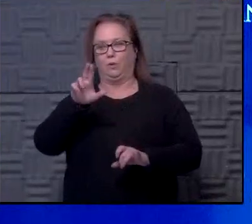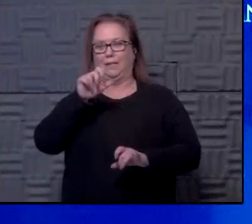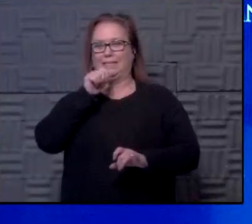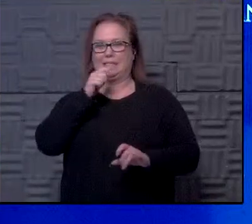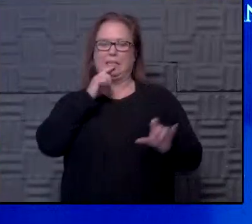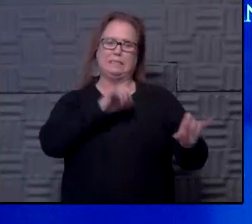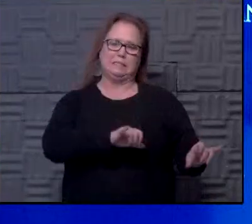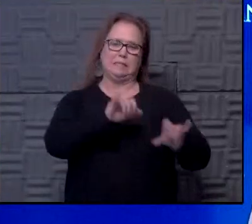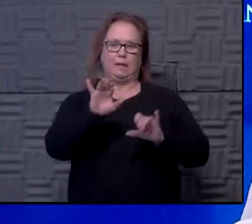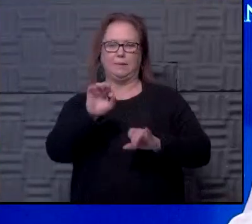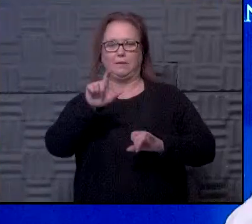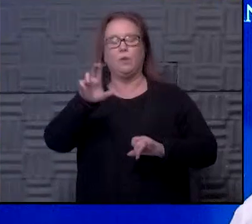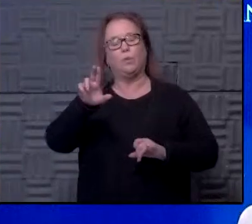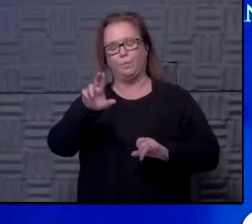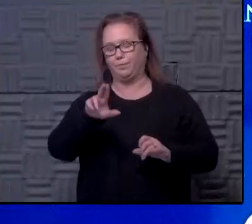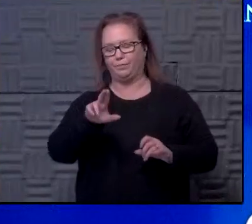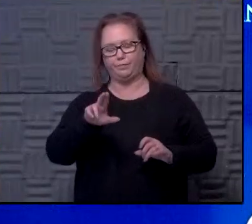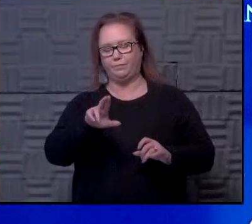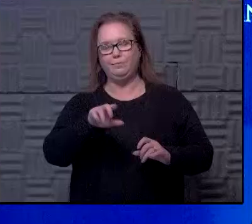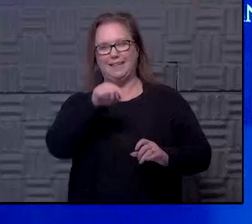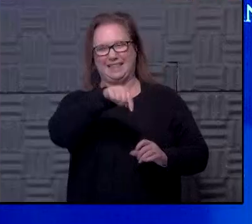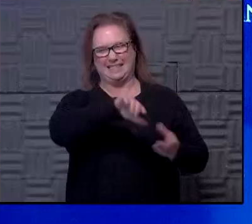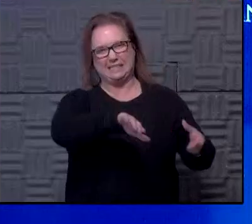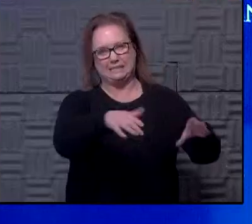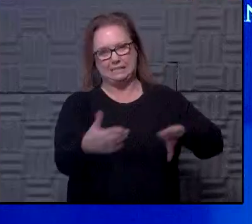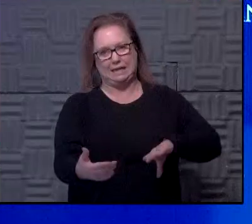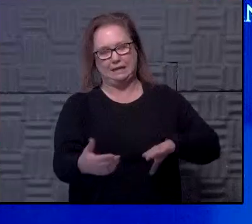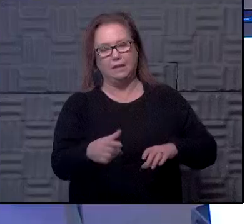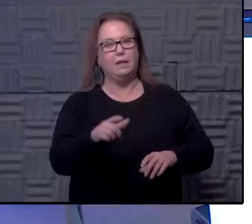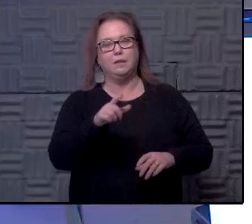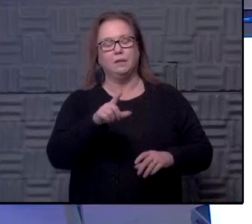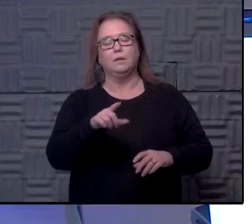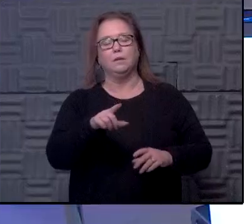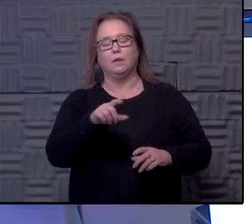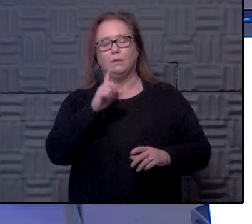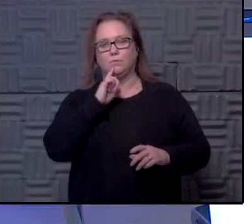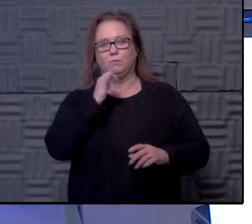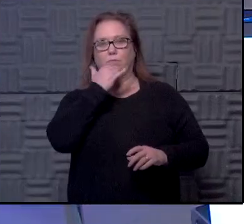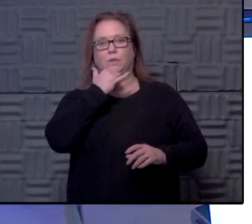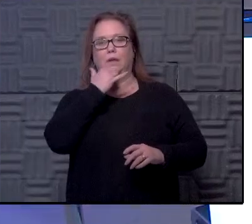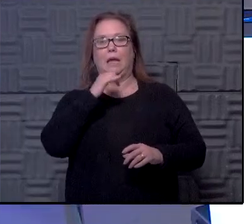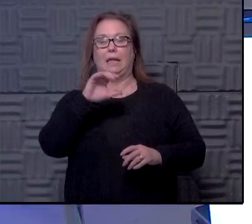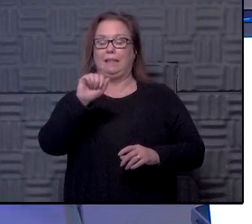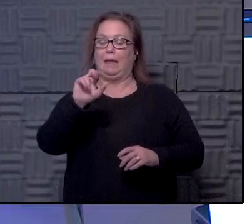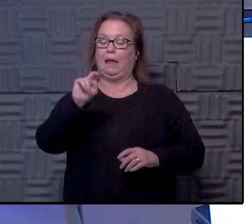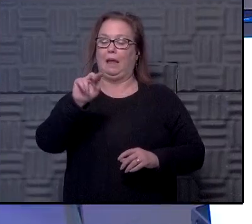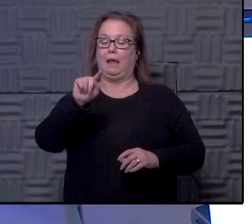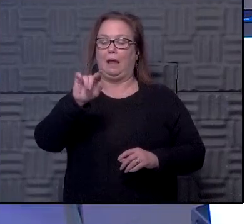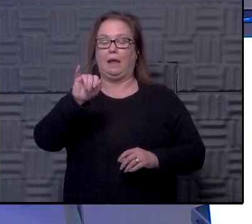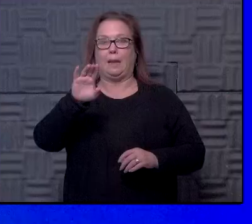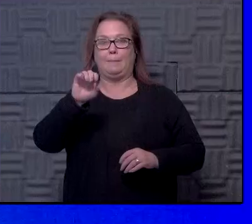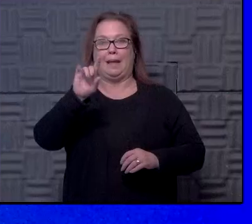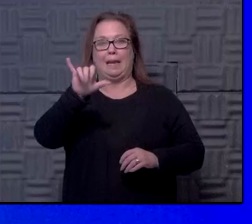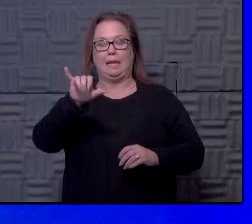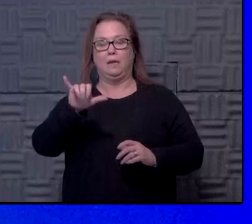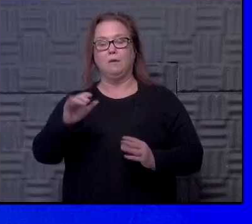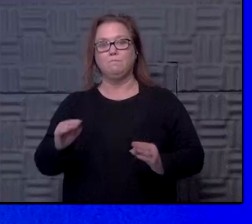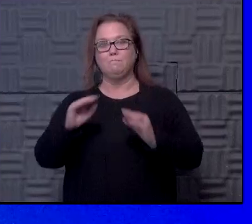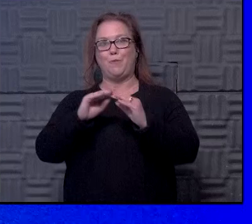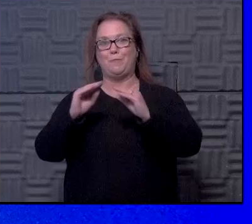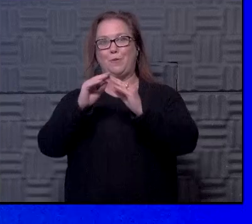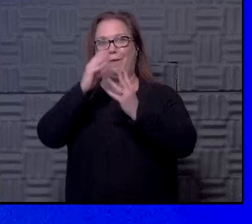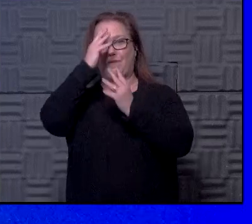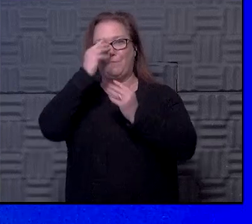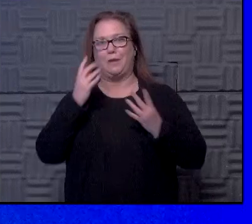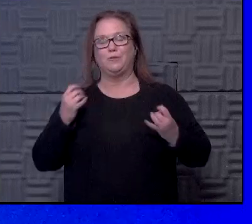it's the same as influenza, which is deadly wrong. And we also have that monoclonal antibody that there is more data now